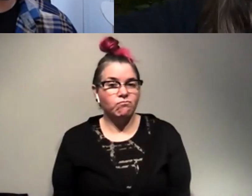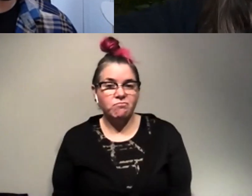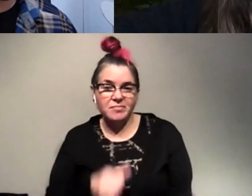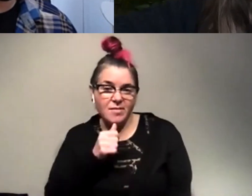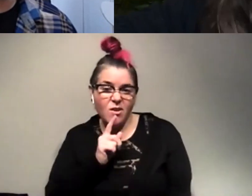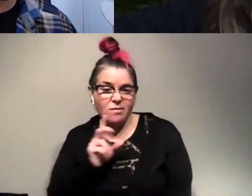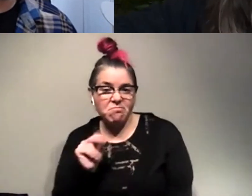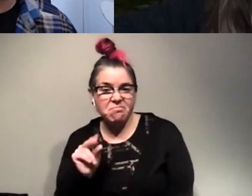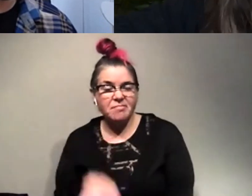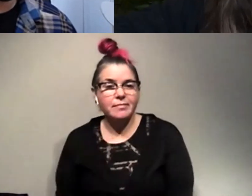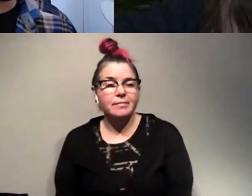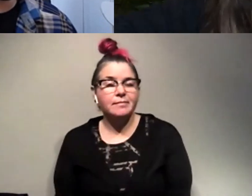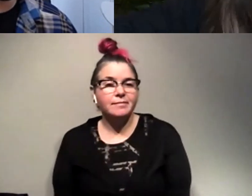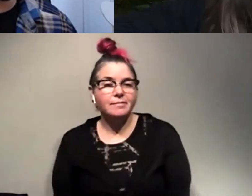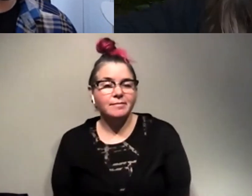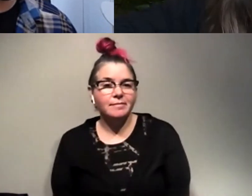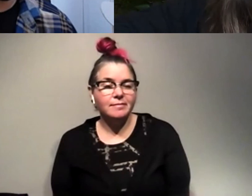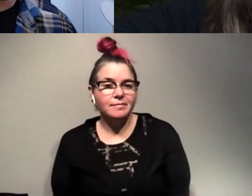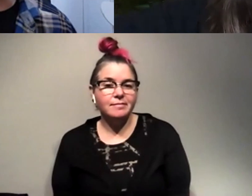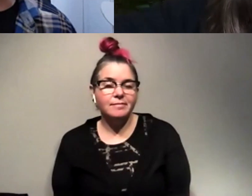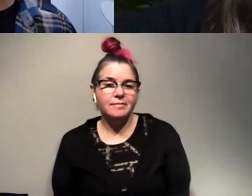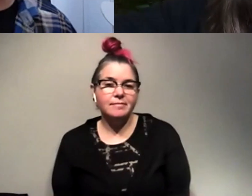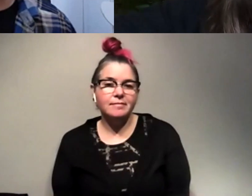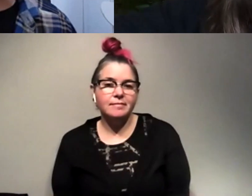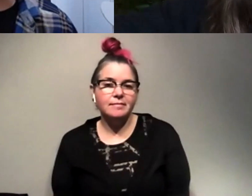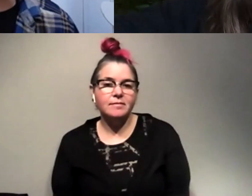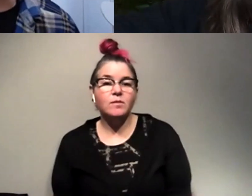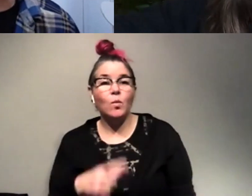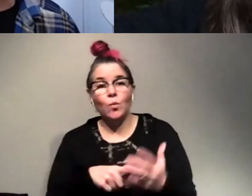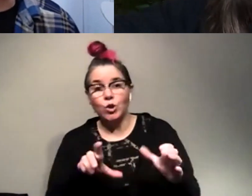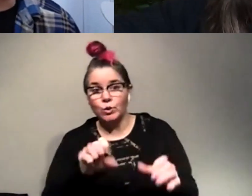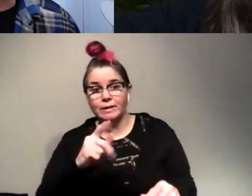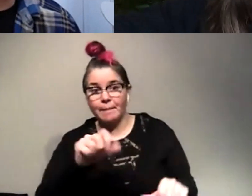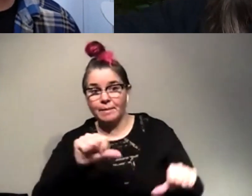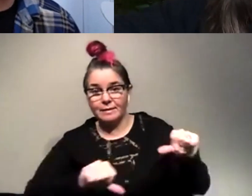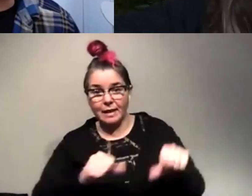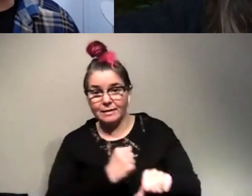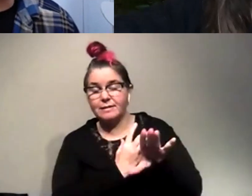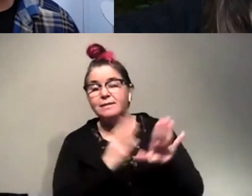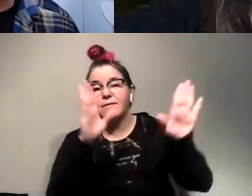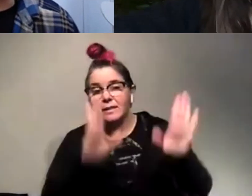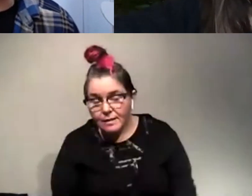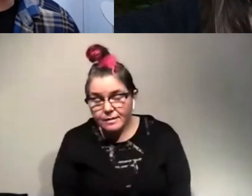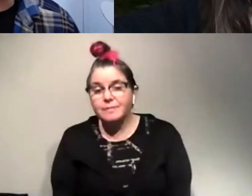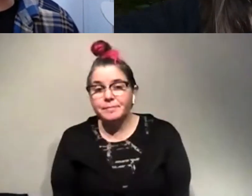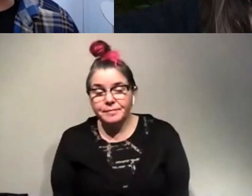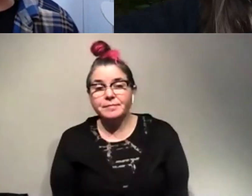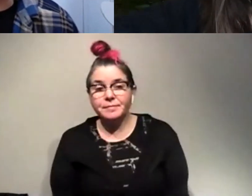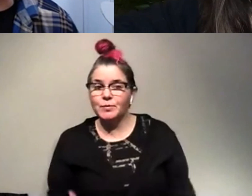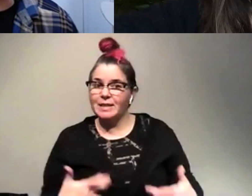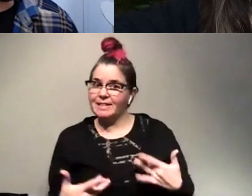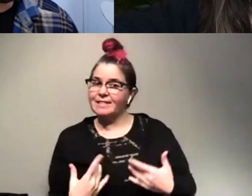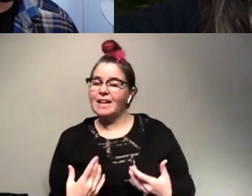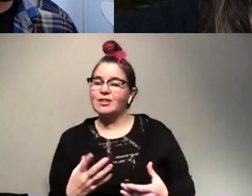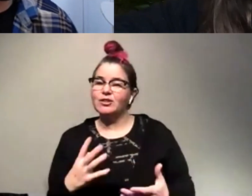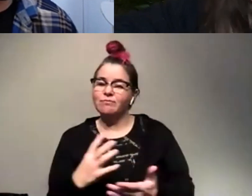so much. Not Great. right now. I mean, I think what you're doing with Skype of Scientists is fantastic, and I'm really excited to be here and to